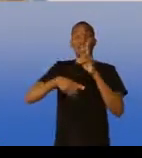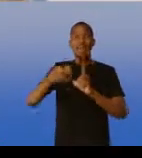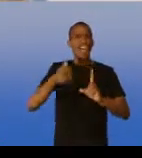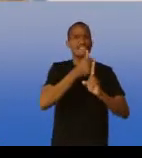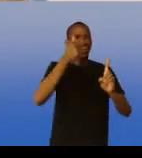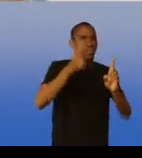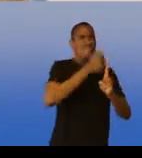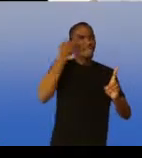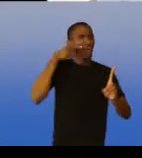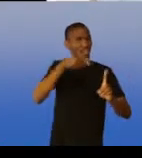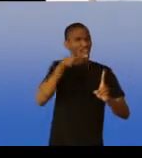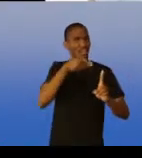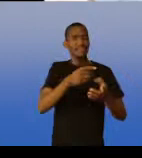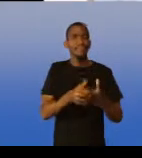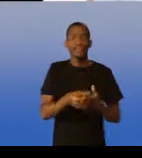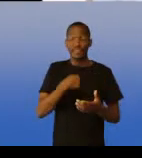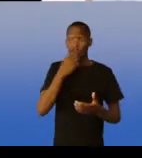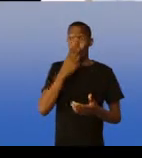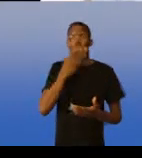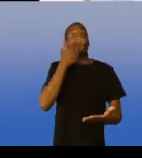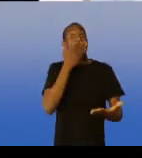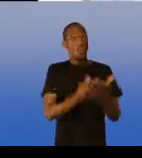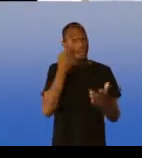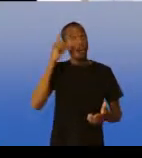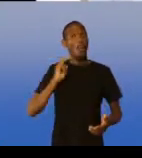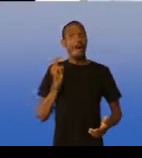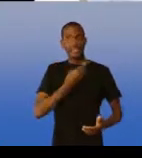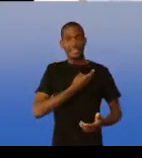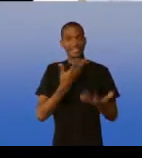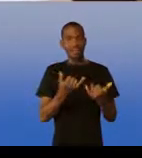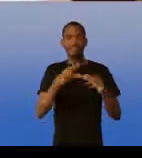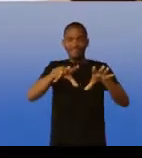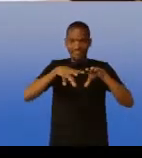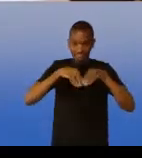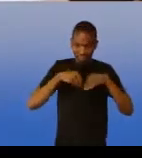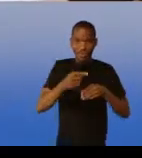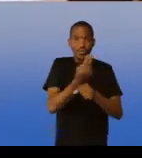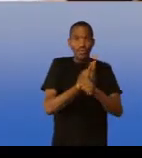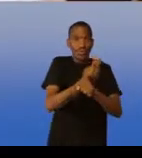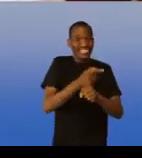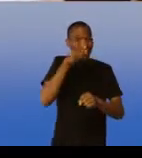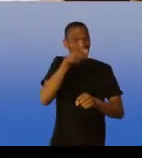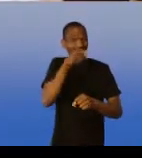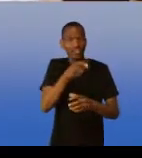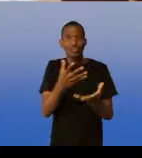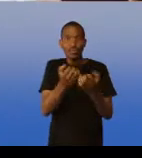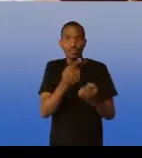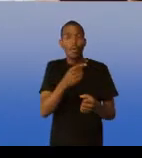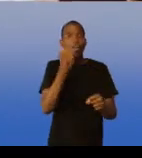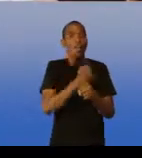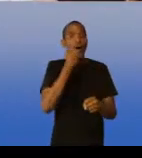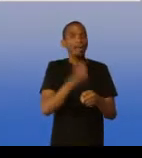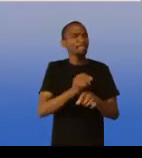for its rollout. And so it was a good platform for us to allow ourselves to be used as a model to make sure that it works